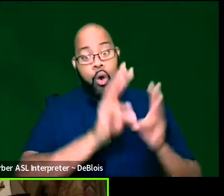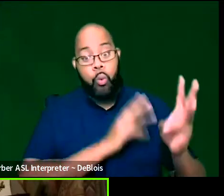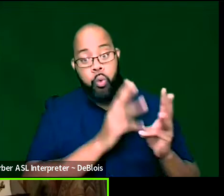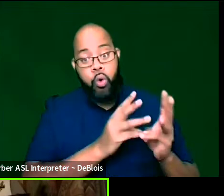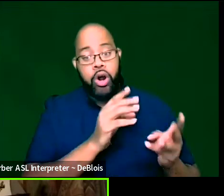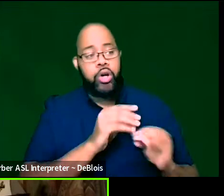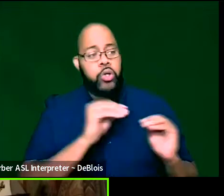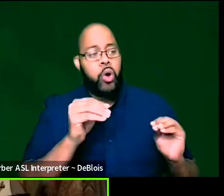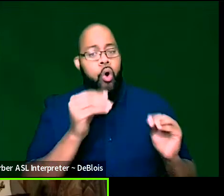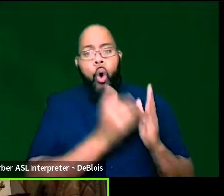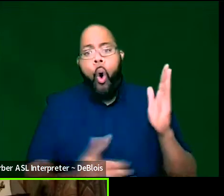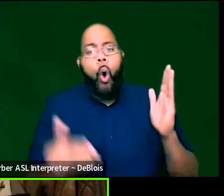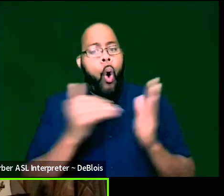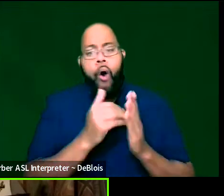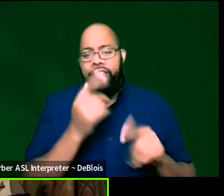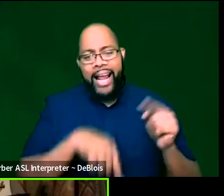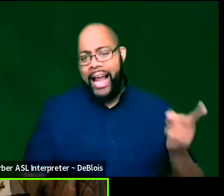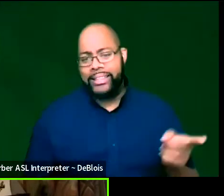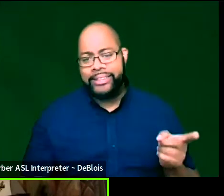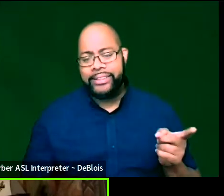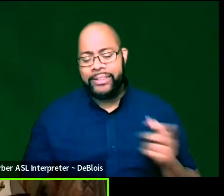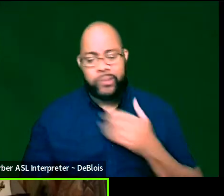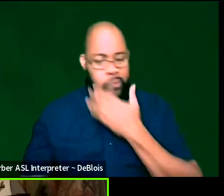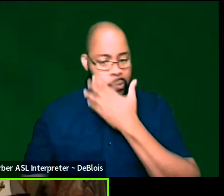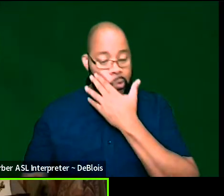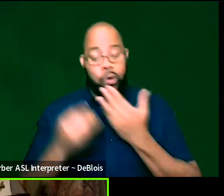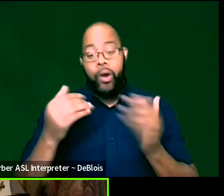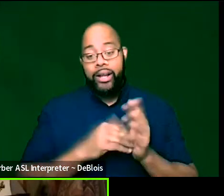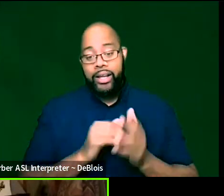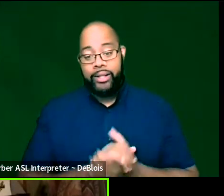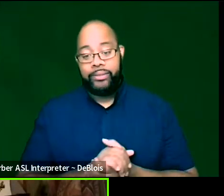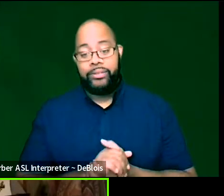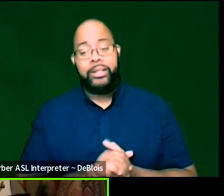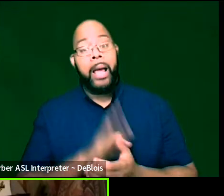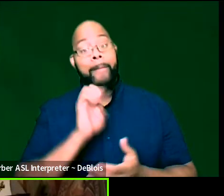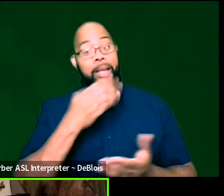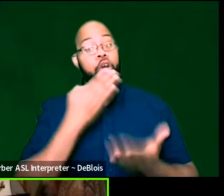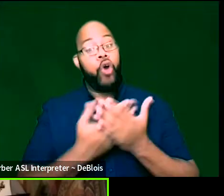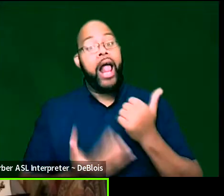it's no do-overs. So again, be good help.